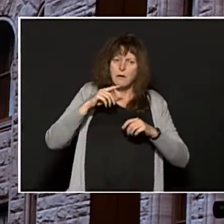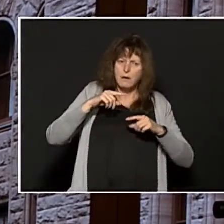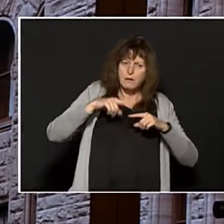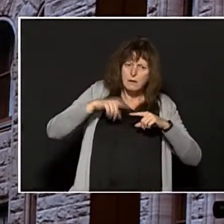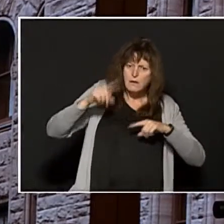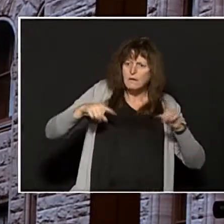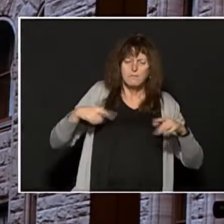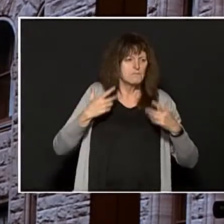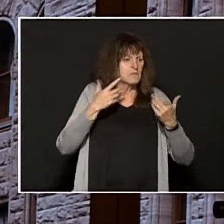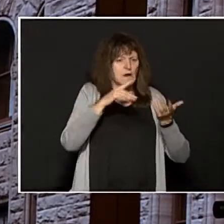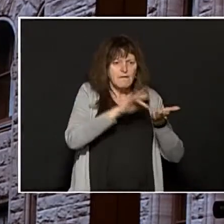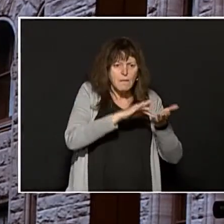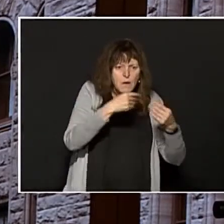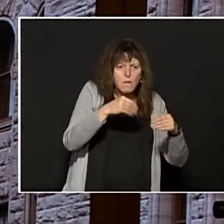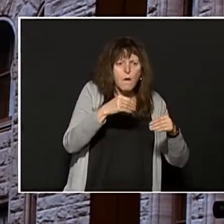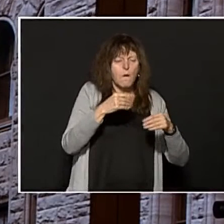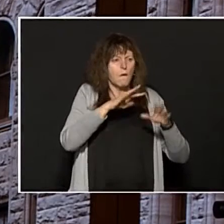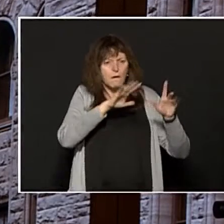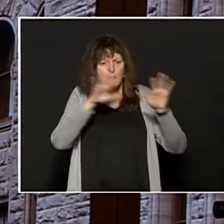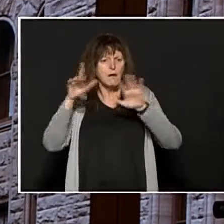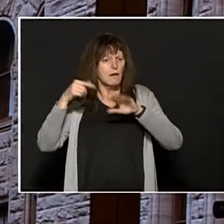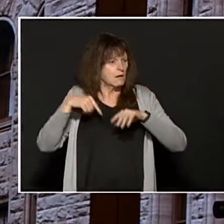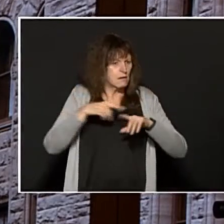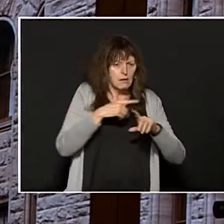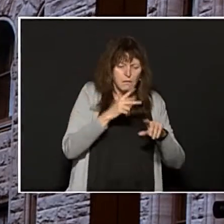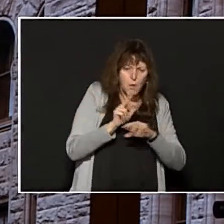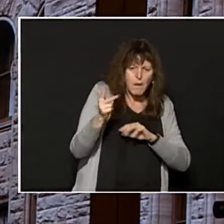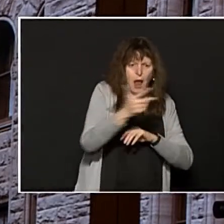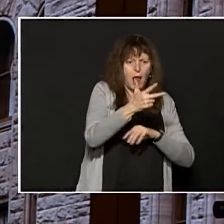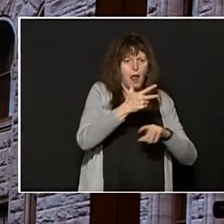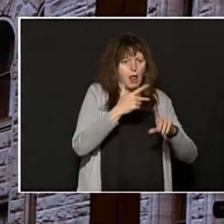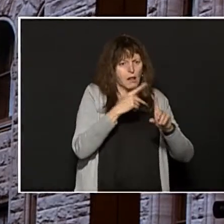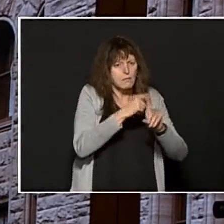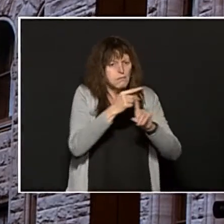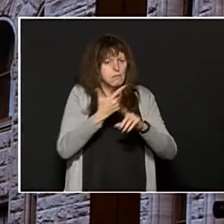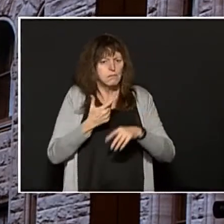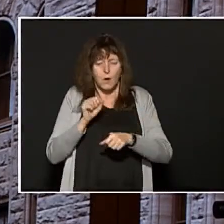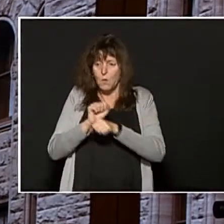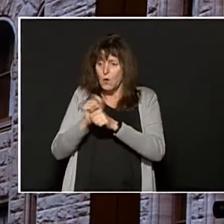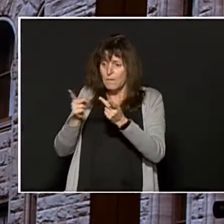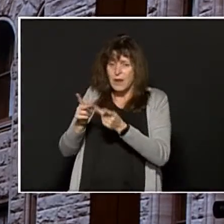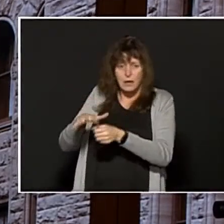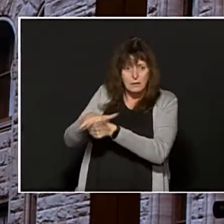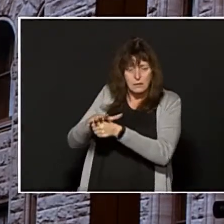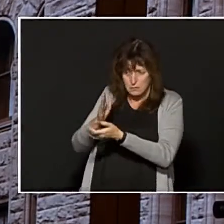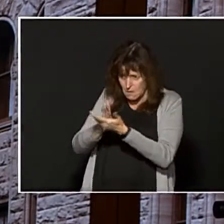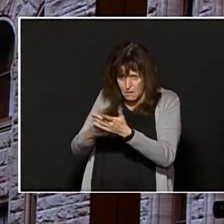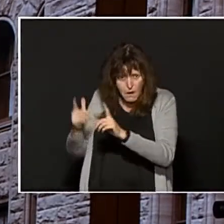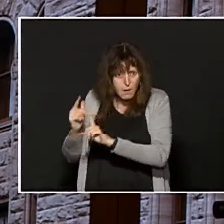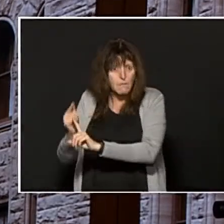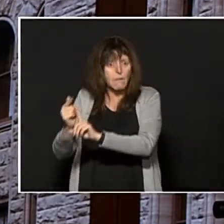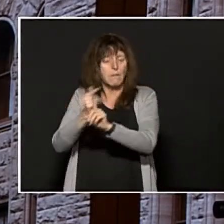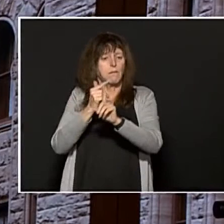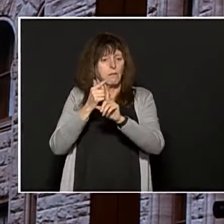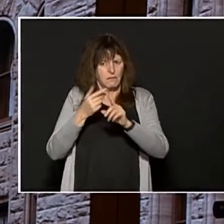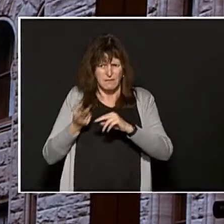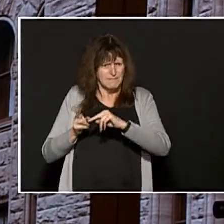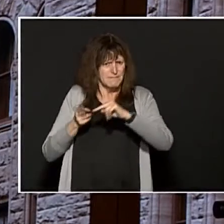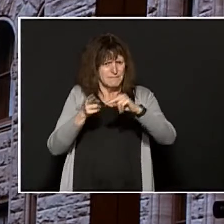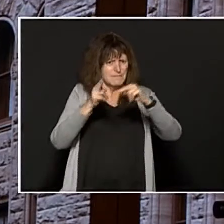mobile clinics, workplaces, any means possible to make sure we get that coverage up as soon as we can and as quickly as we